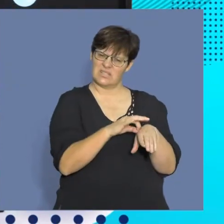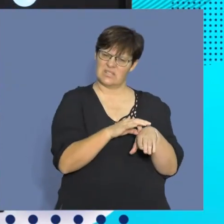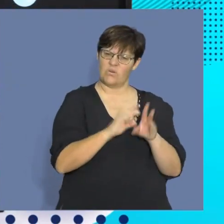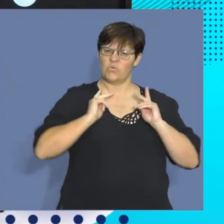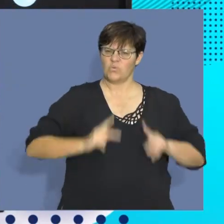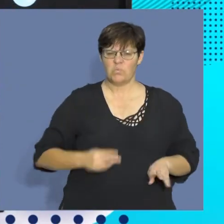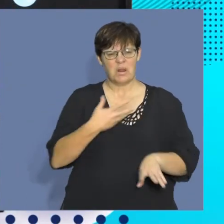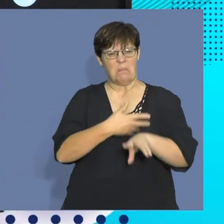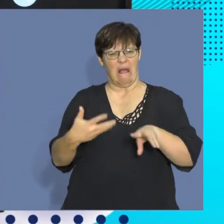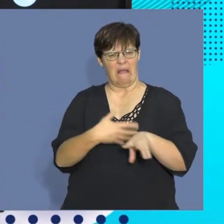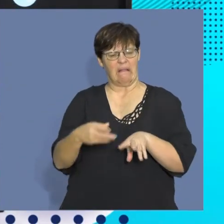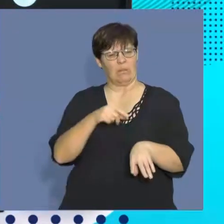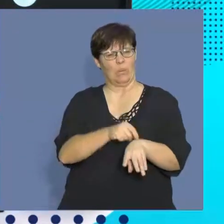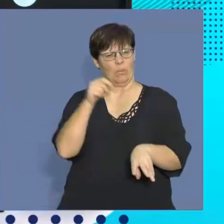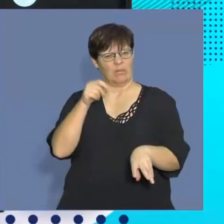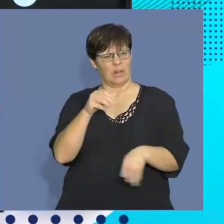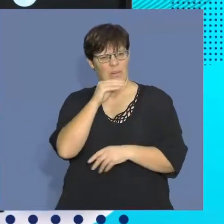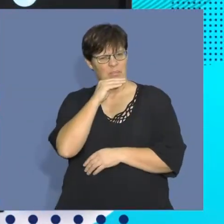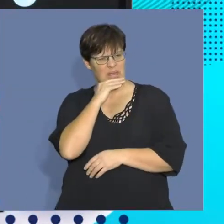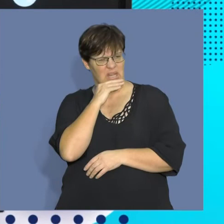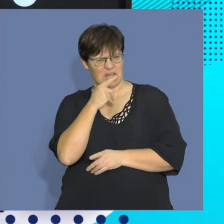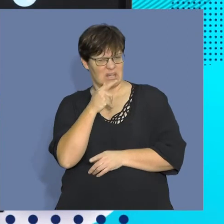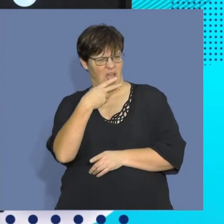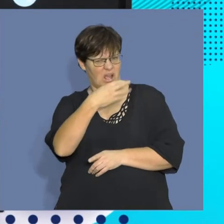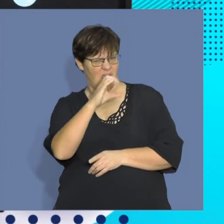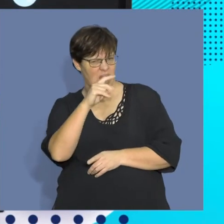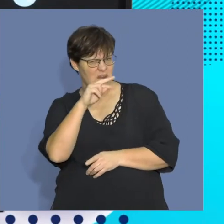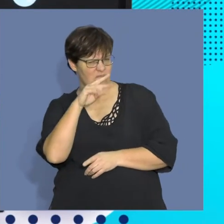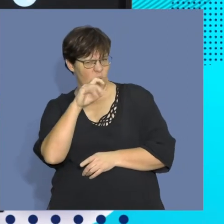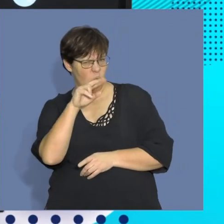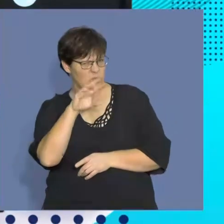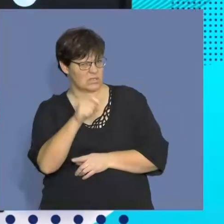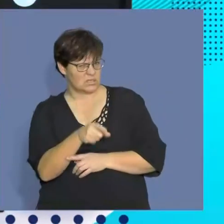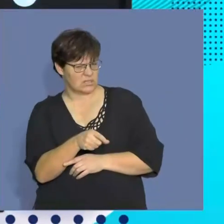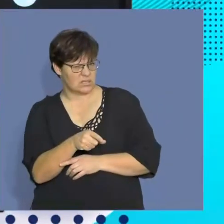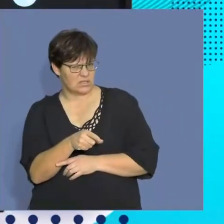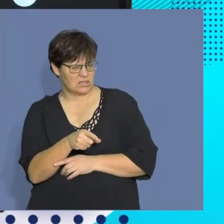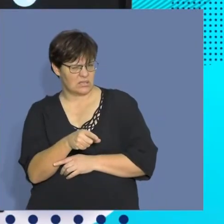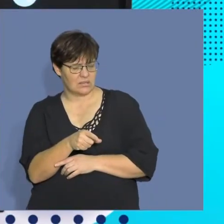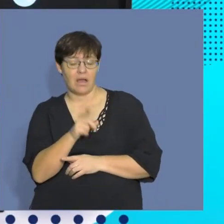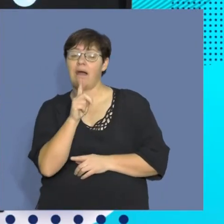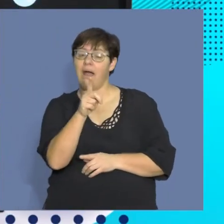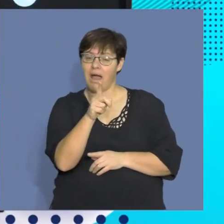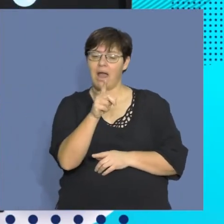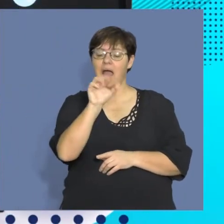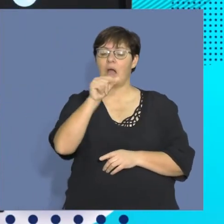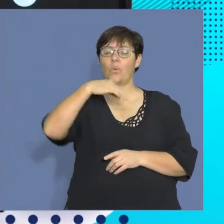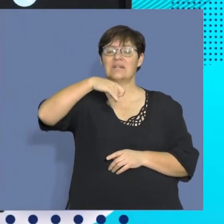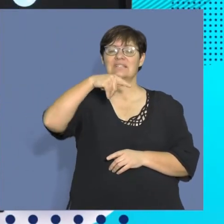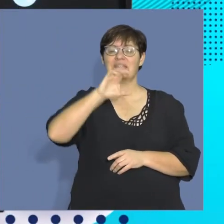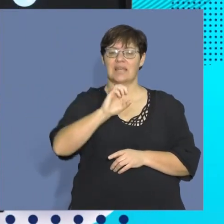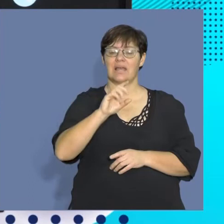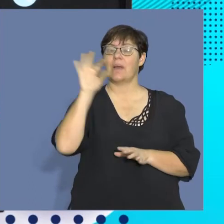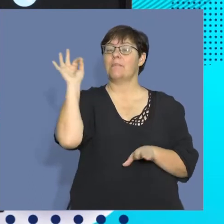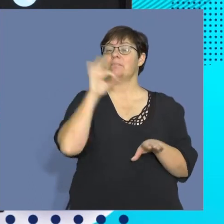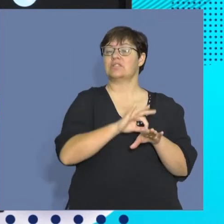well, mosquitoes feed off humans and they drink blood. Does that make them not carnivores? Guys, remember that when we refer to